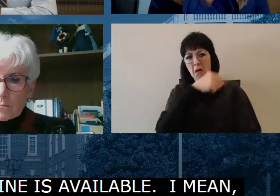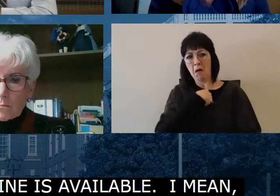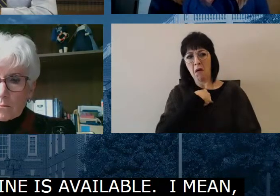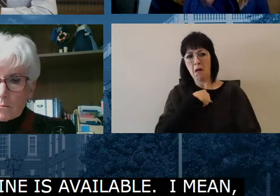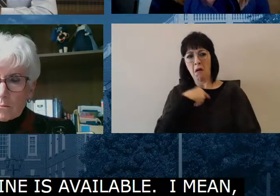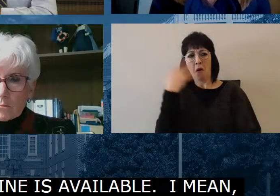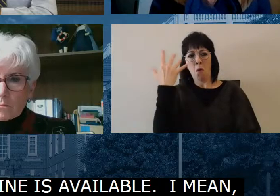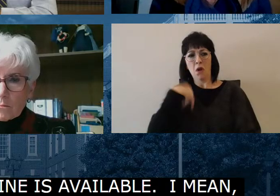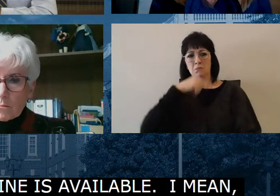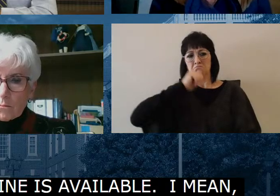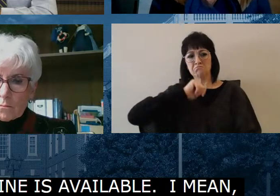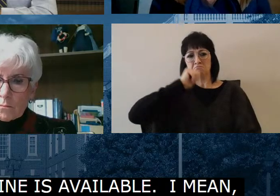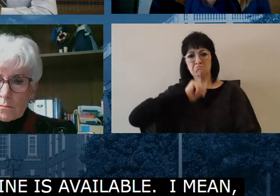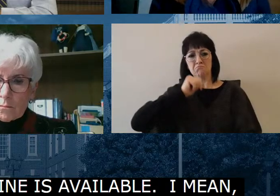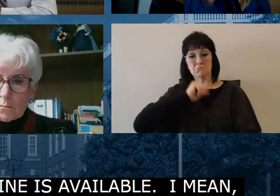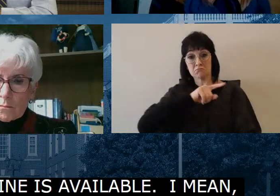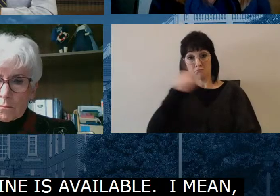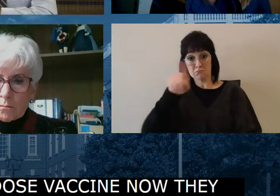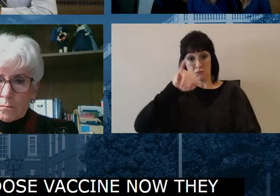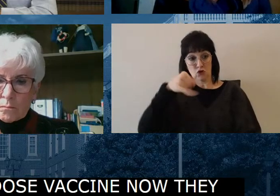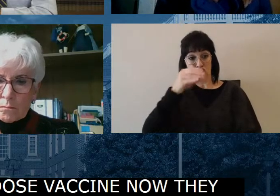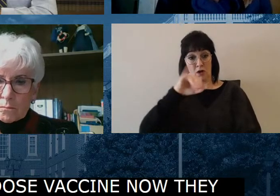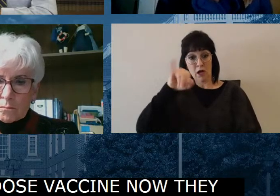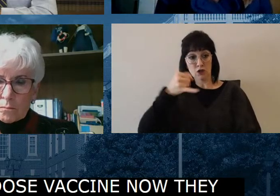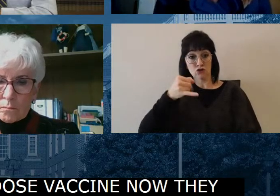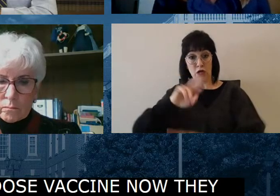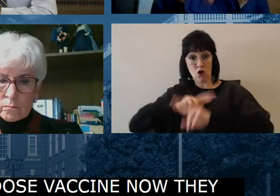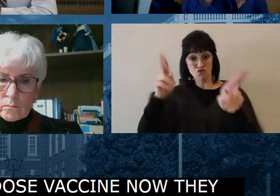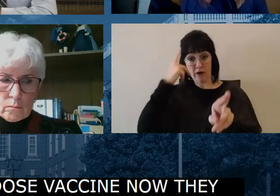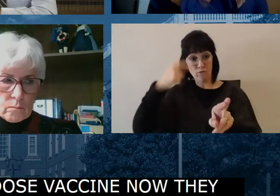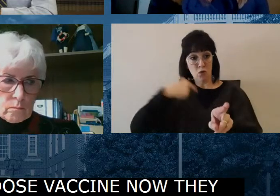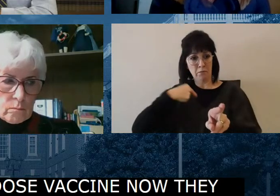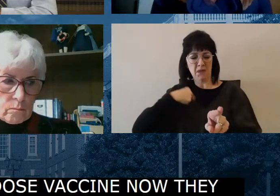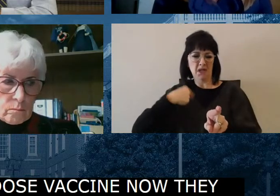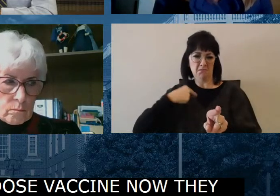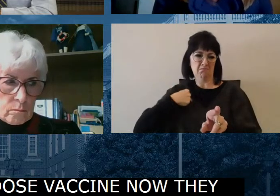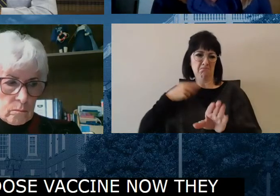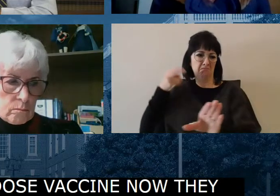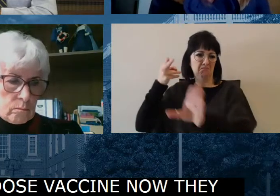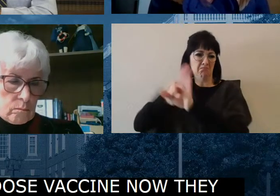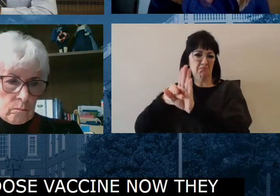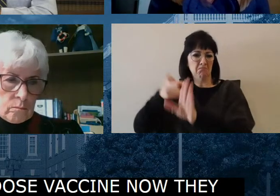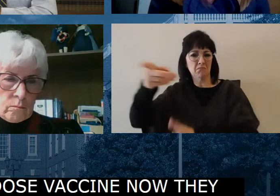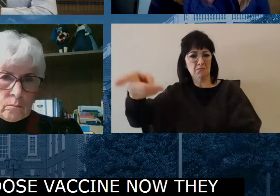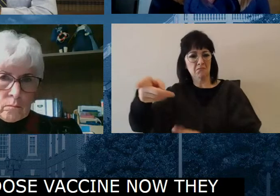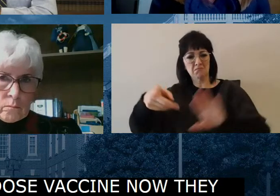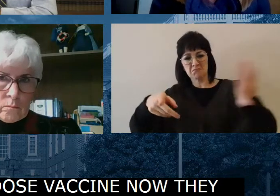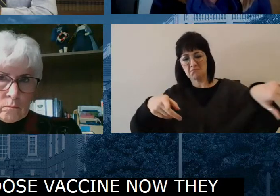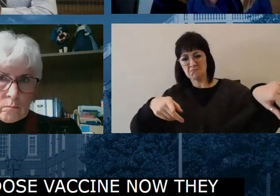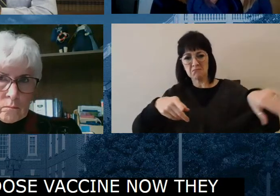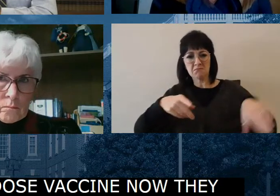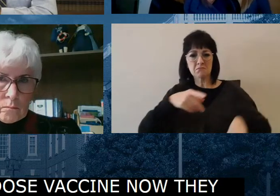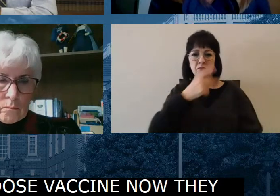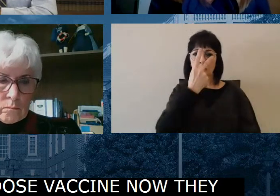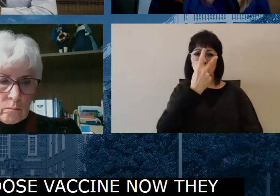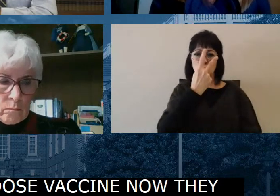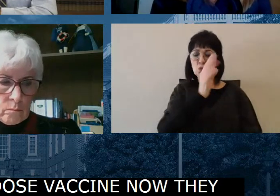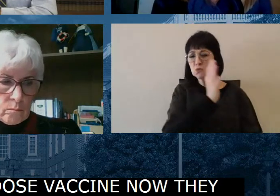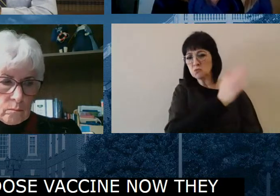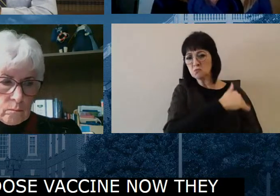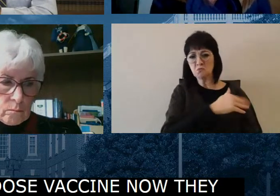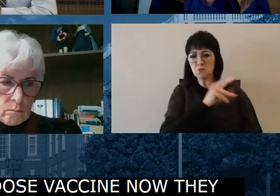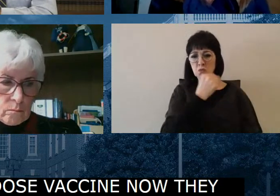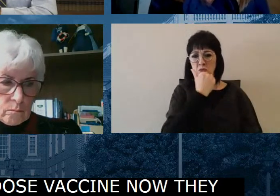want to make that information available to the public for sure. I mean, we will certainly be closely watching